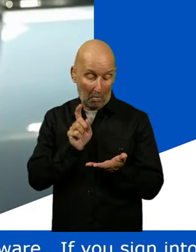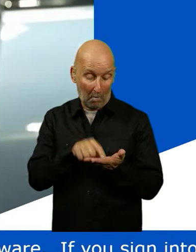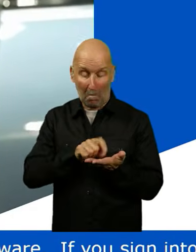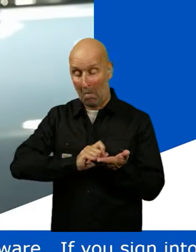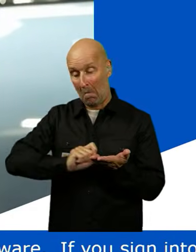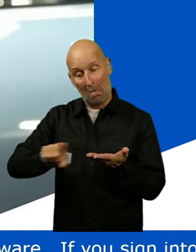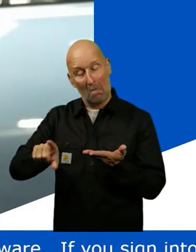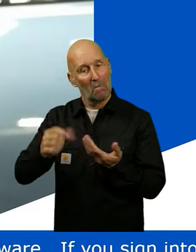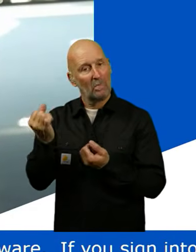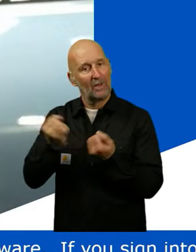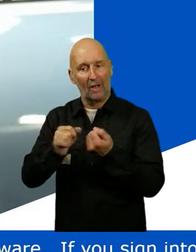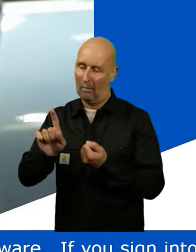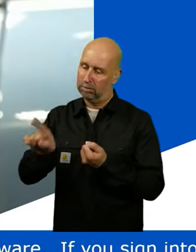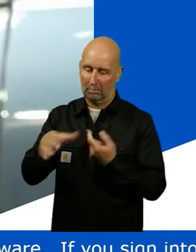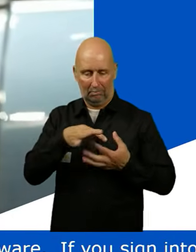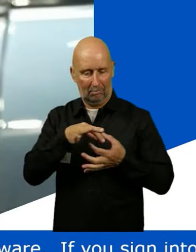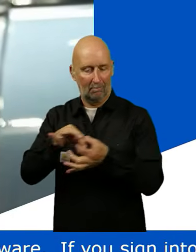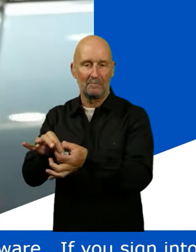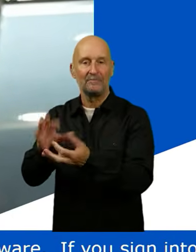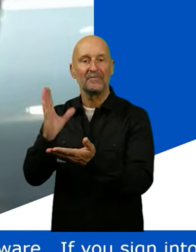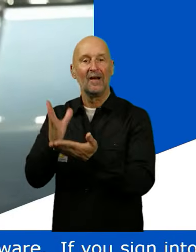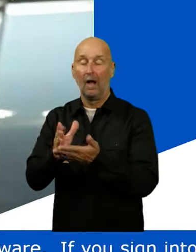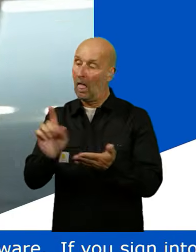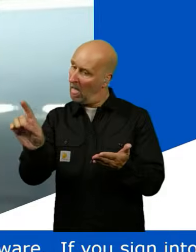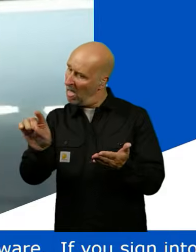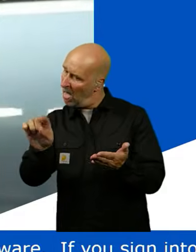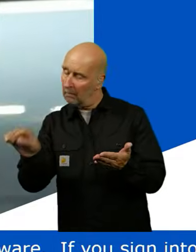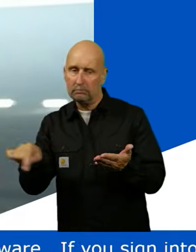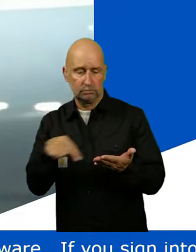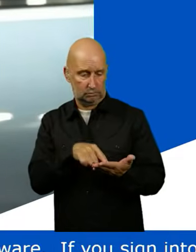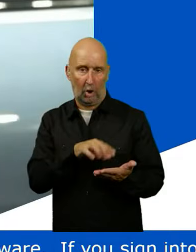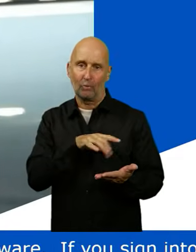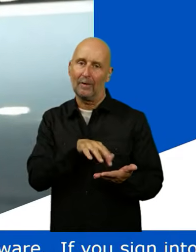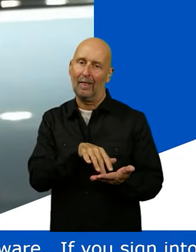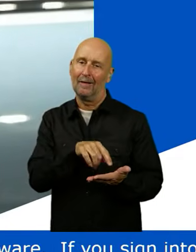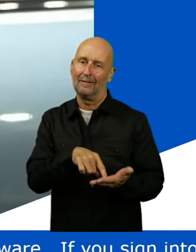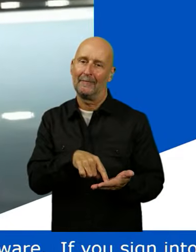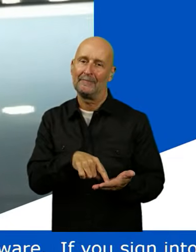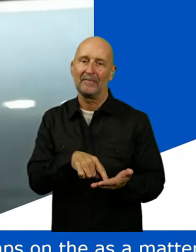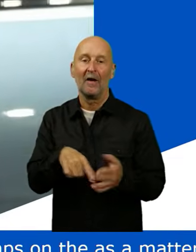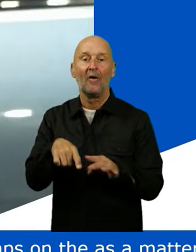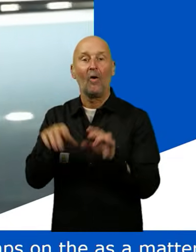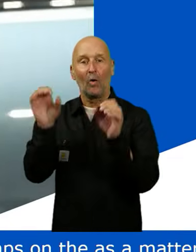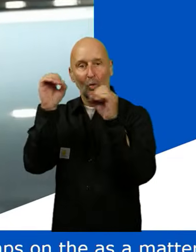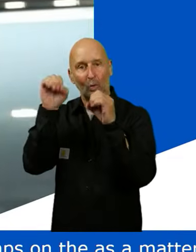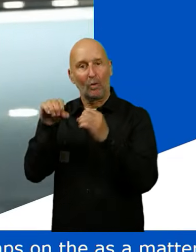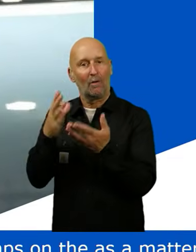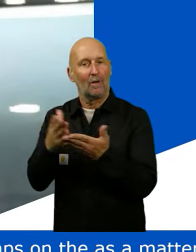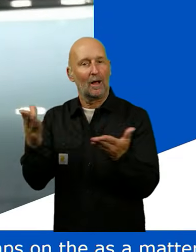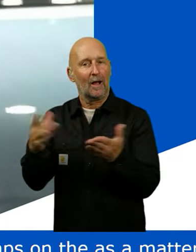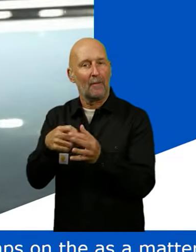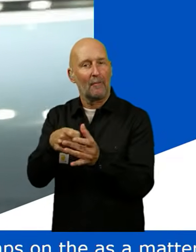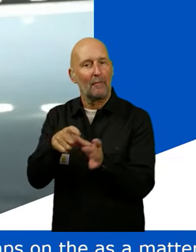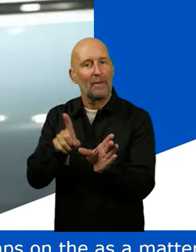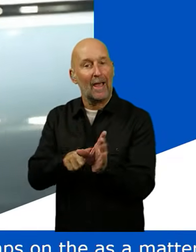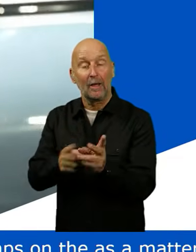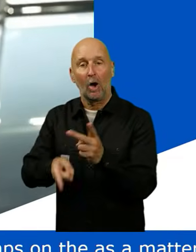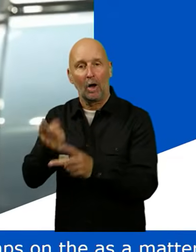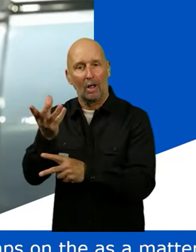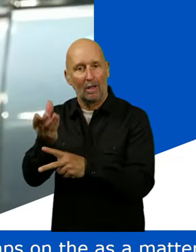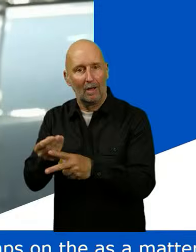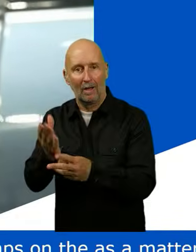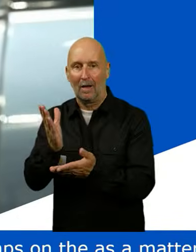straight to the car, so you don't have to sit here typing in addresses. There's even the Google Play Store, so you can download other apps such